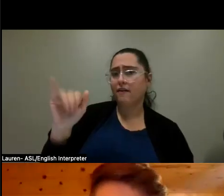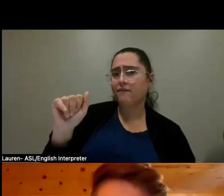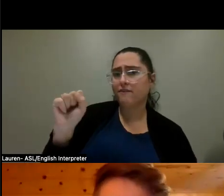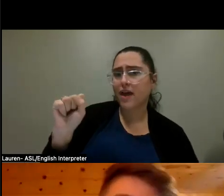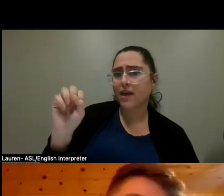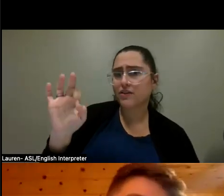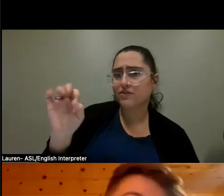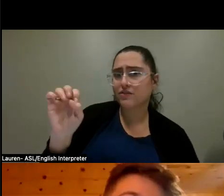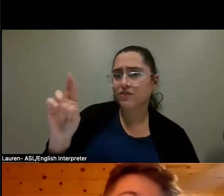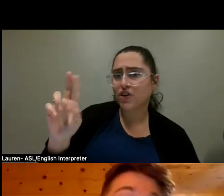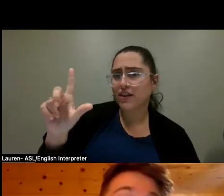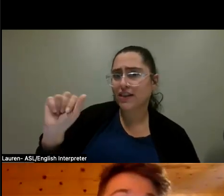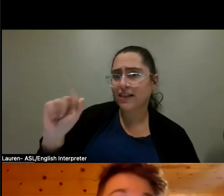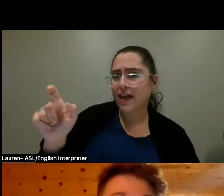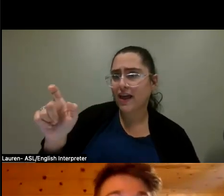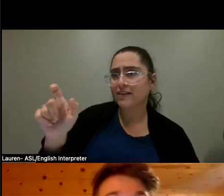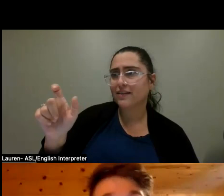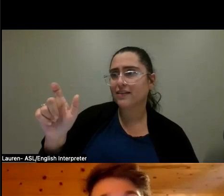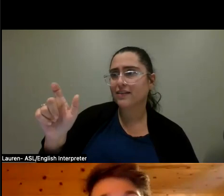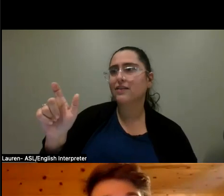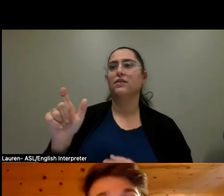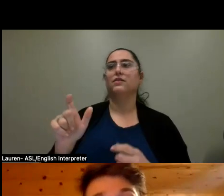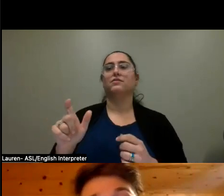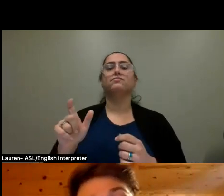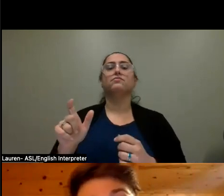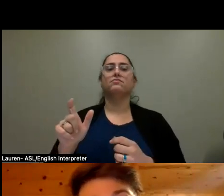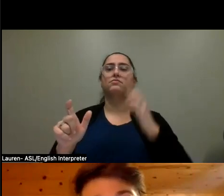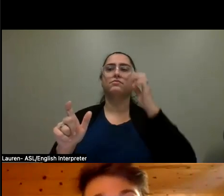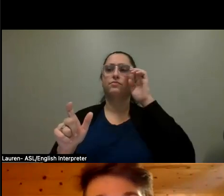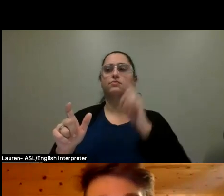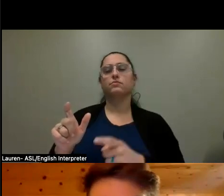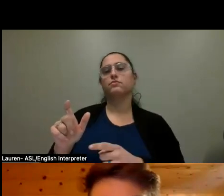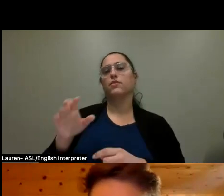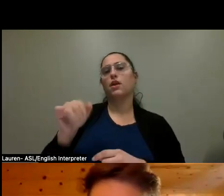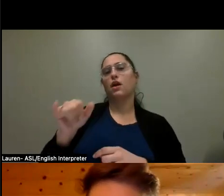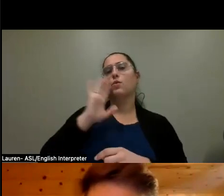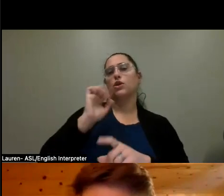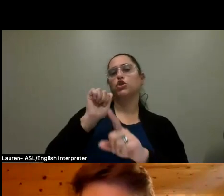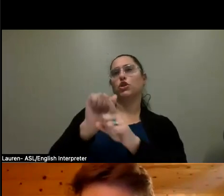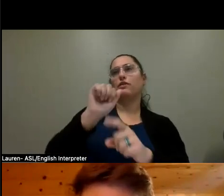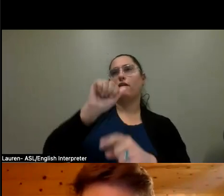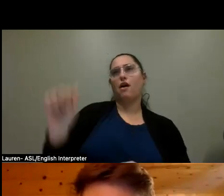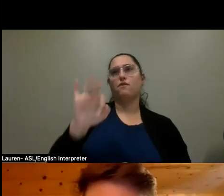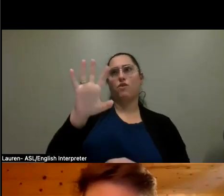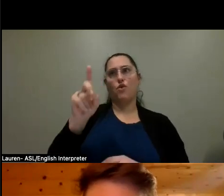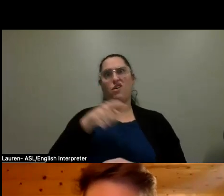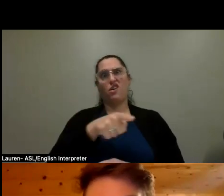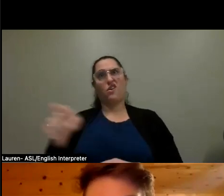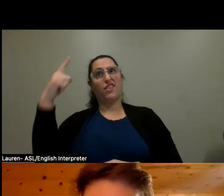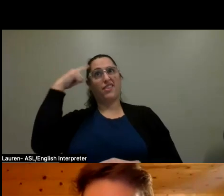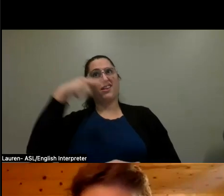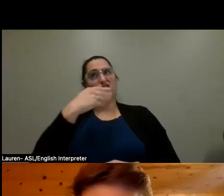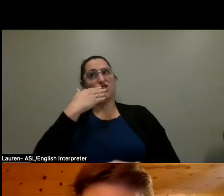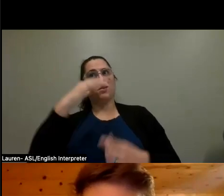is increasing this AlphaFold success rate, at least sort of tricking AlphaFold to think that those are good binders. And also in this paper, there's